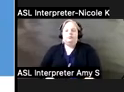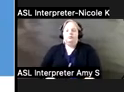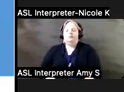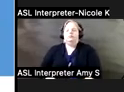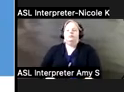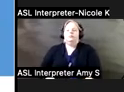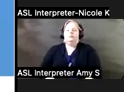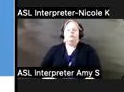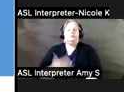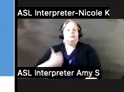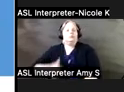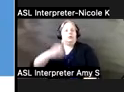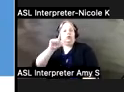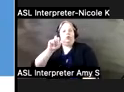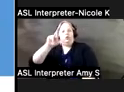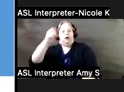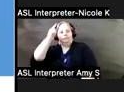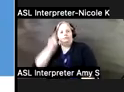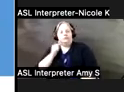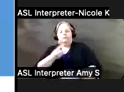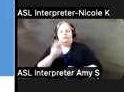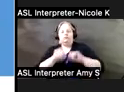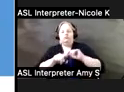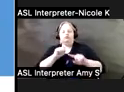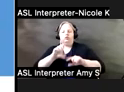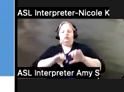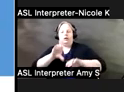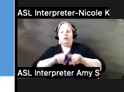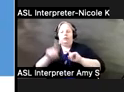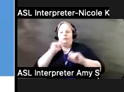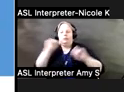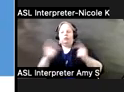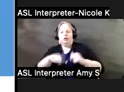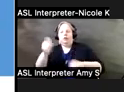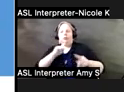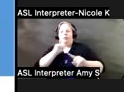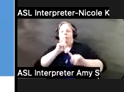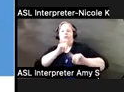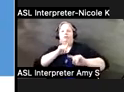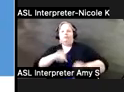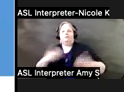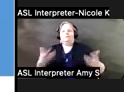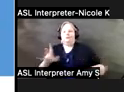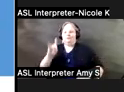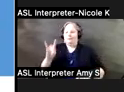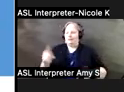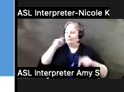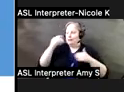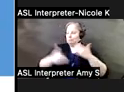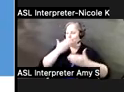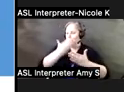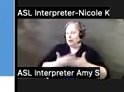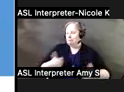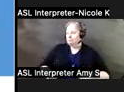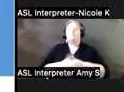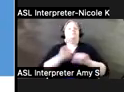This is Laura. A couple questions have been in the chat, but then everyone jumps in and answers them. So I think we're doing well. Doing my